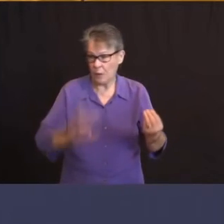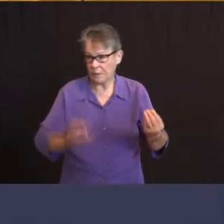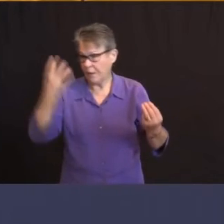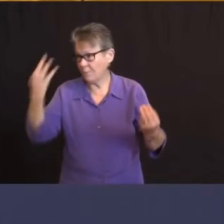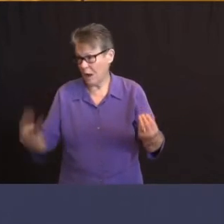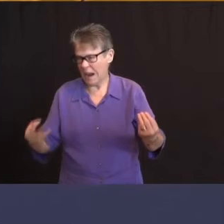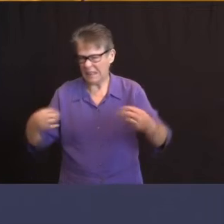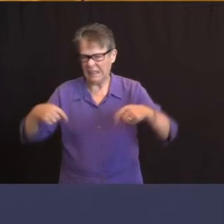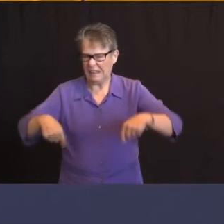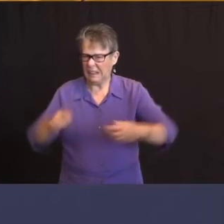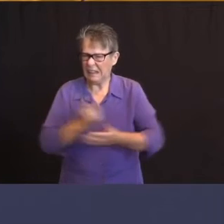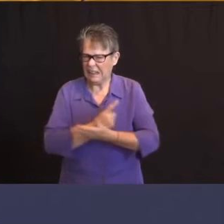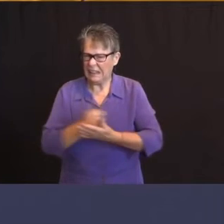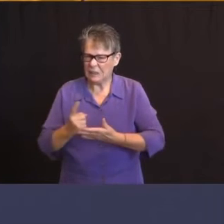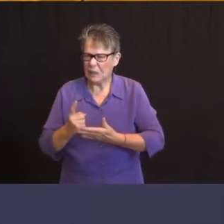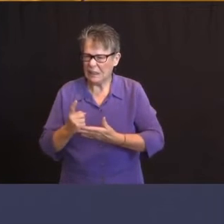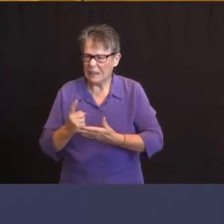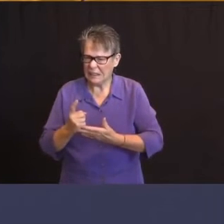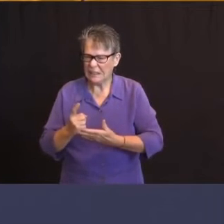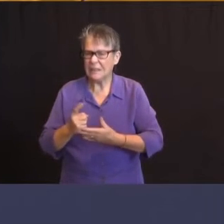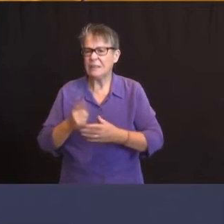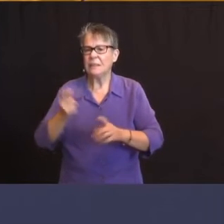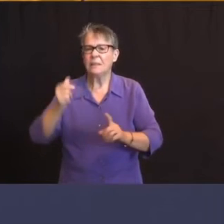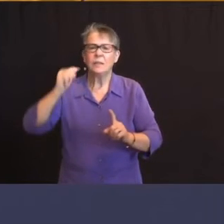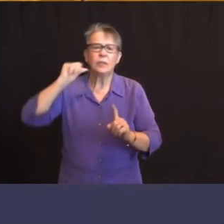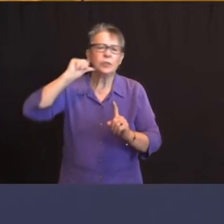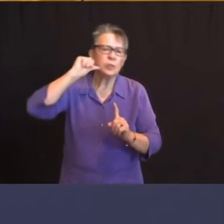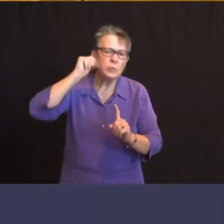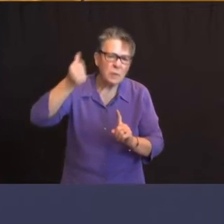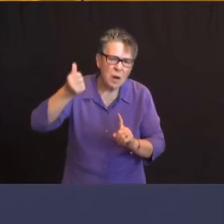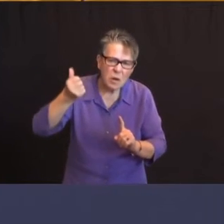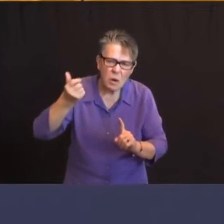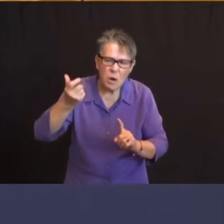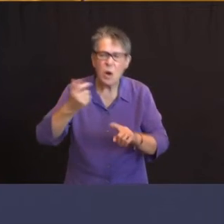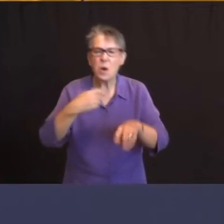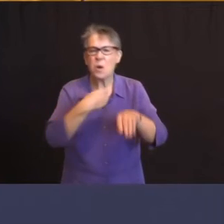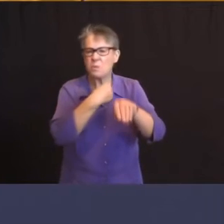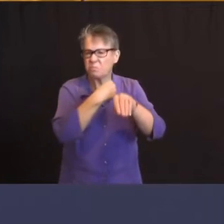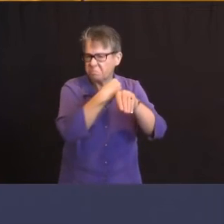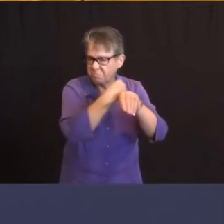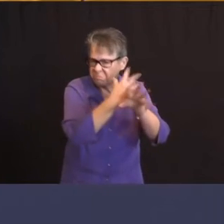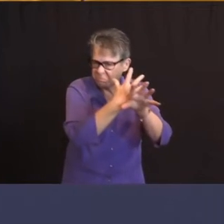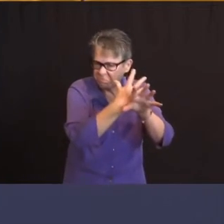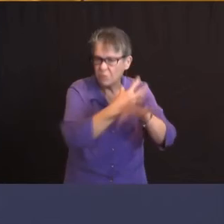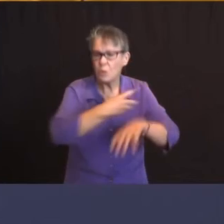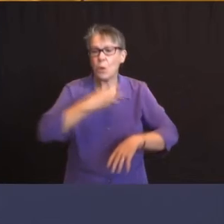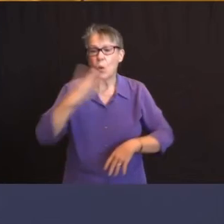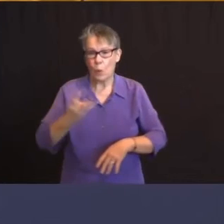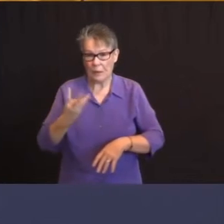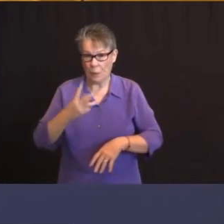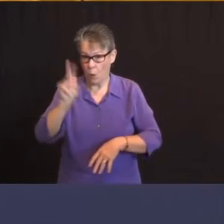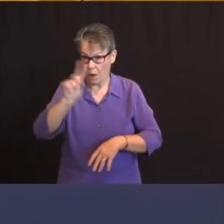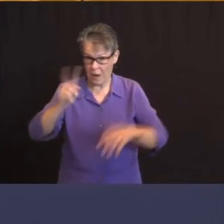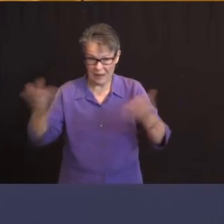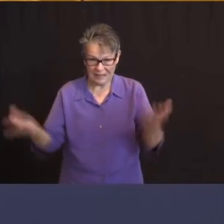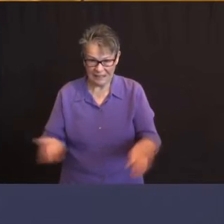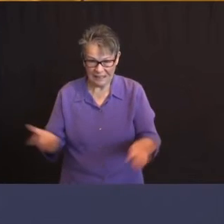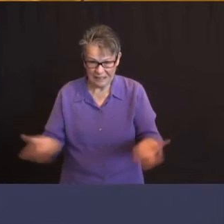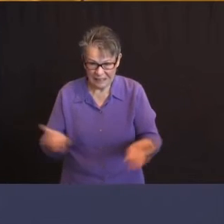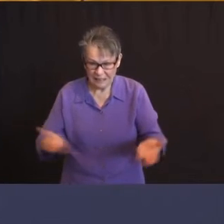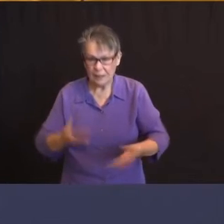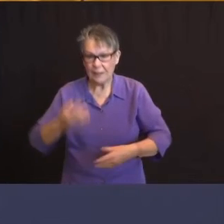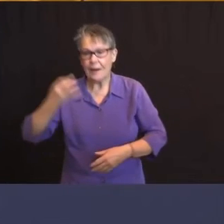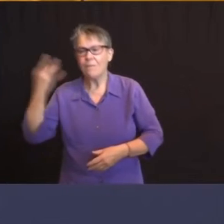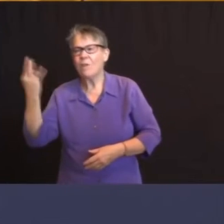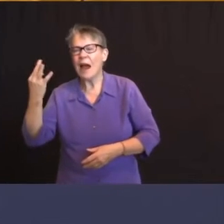unless you hear otherwise, we'll be virtual tomorrow, Wednesday at 1 o'clock here. Friday, we're still trying to construct, so I'm not sure exactly the